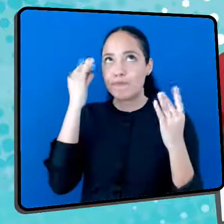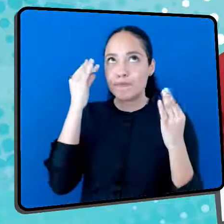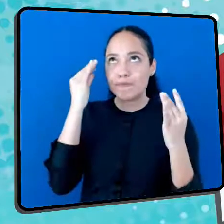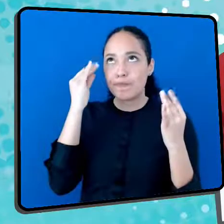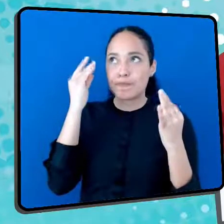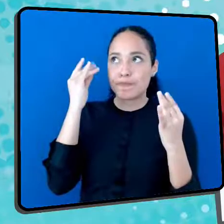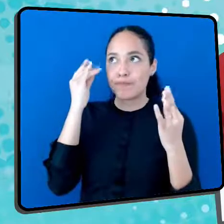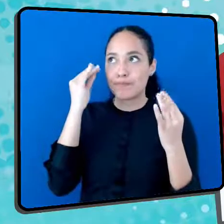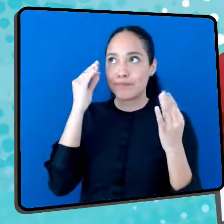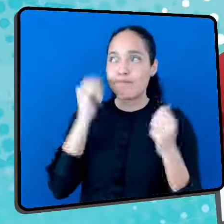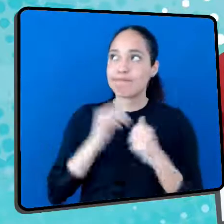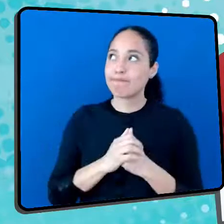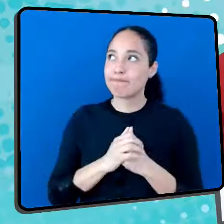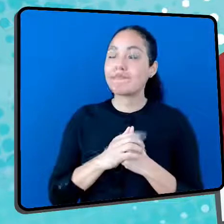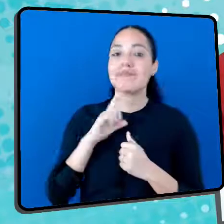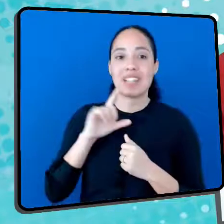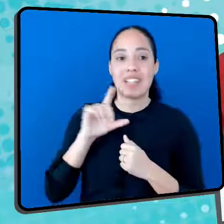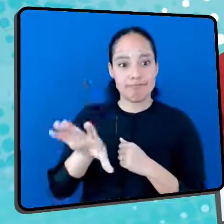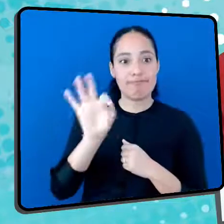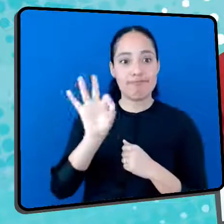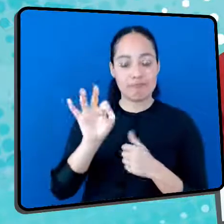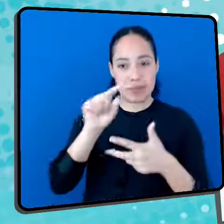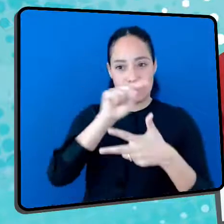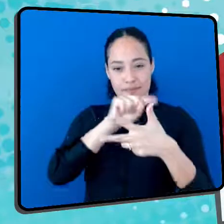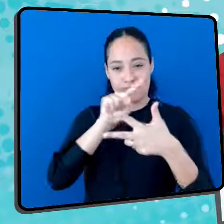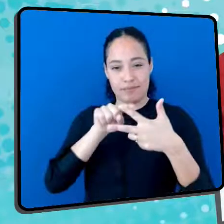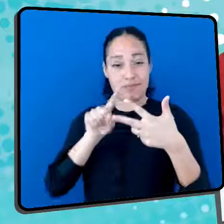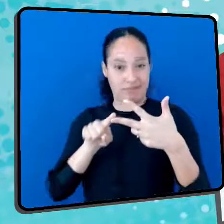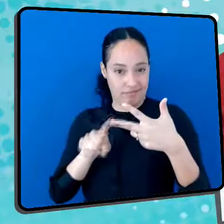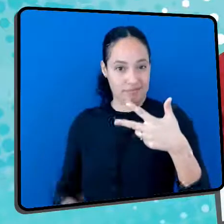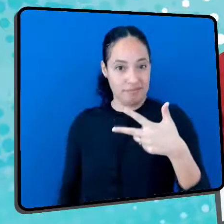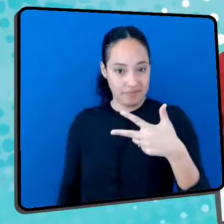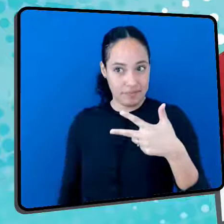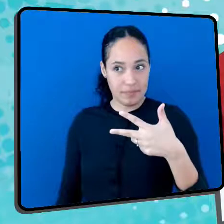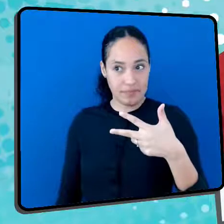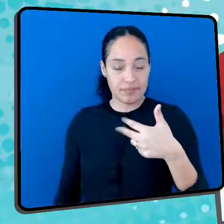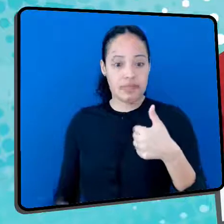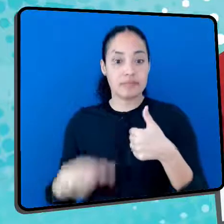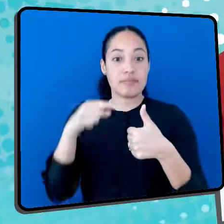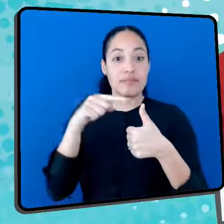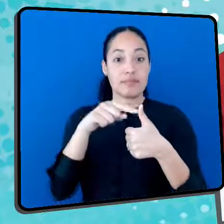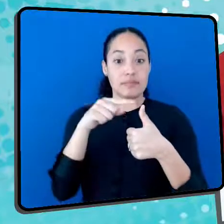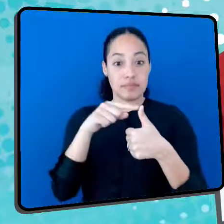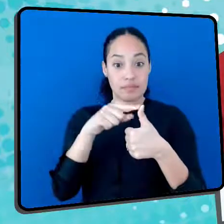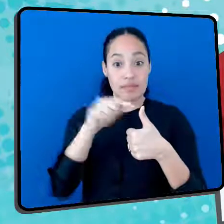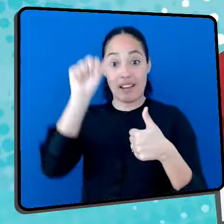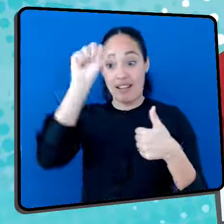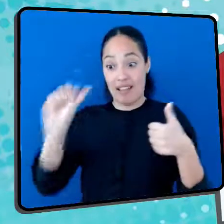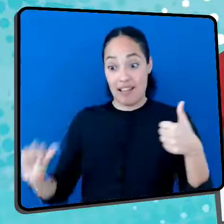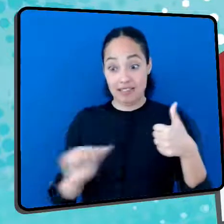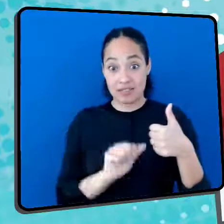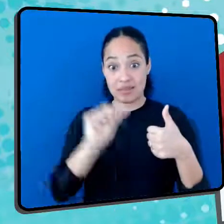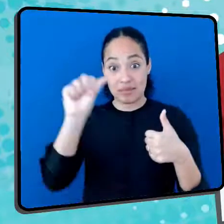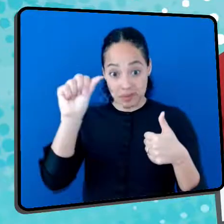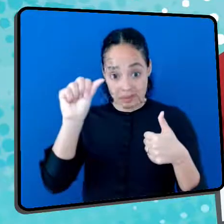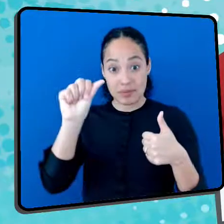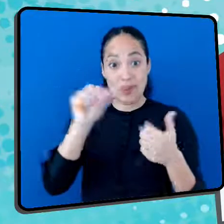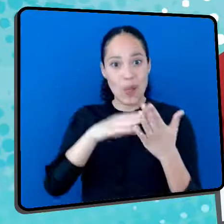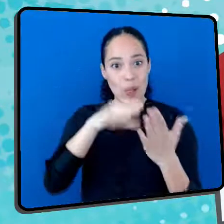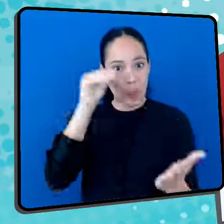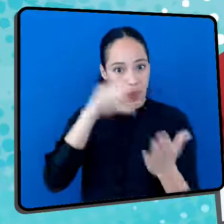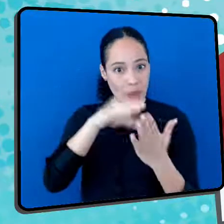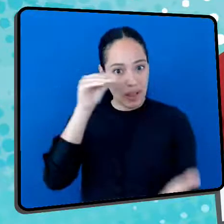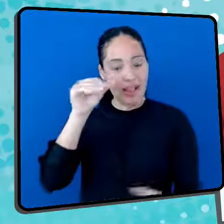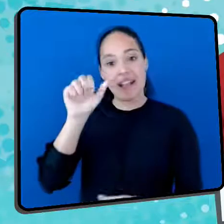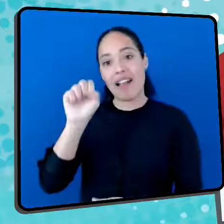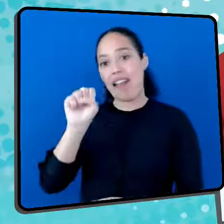day-to-day, I've picked 3 different modules. So one of them is using the Azure Machine Learning SDK. She talked about how important that was